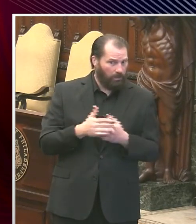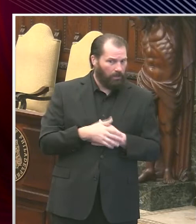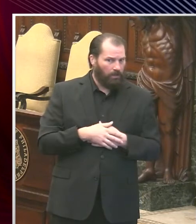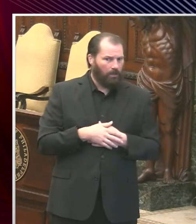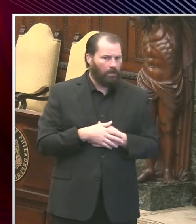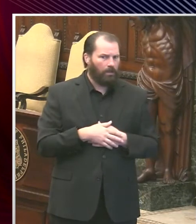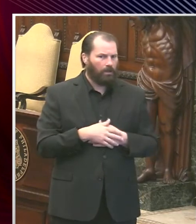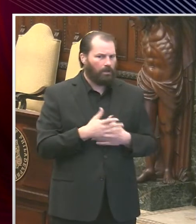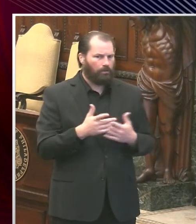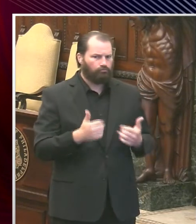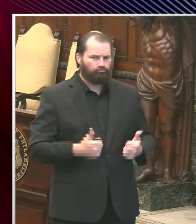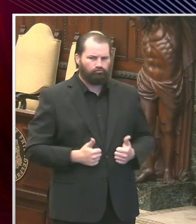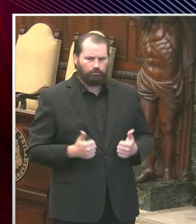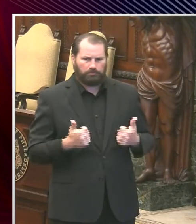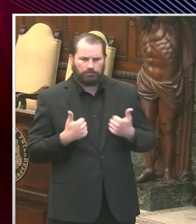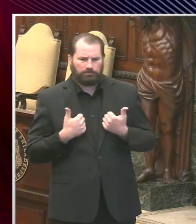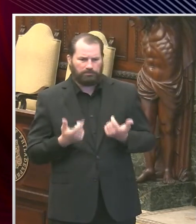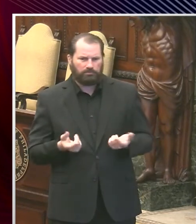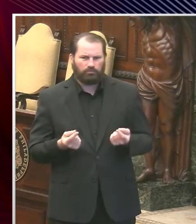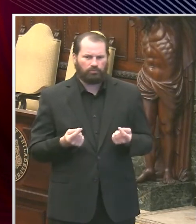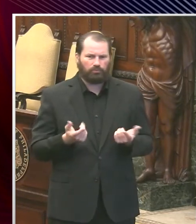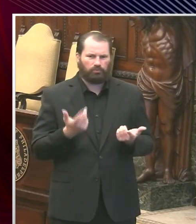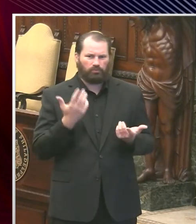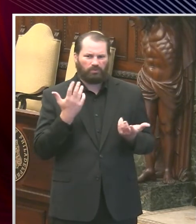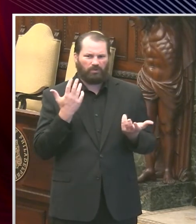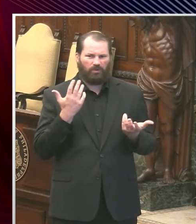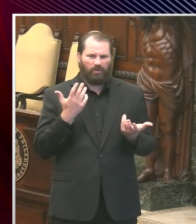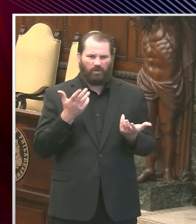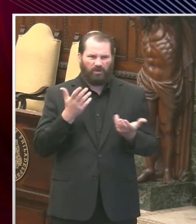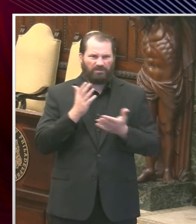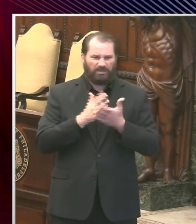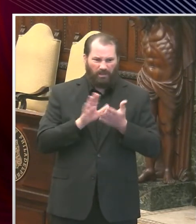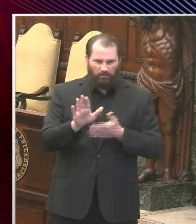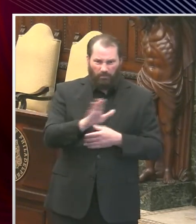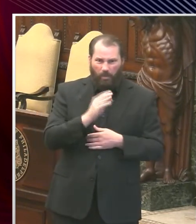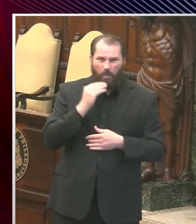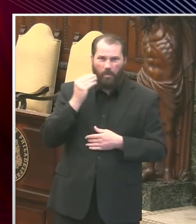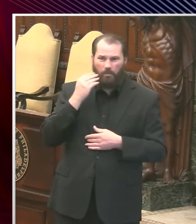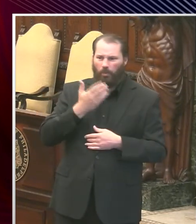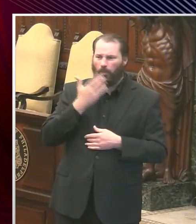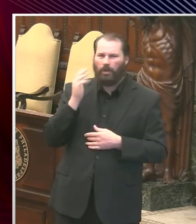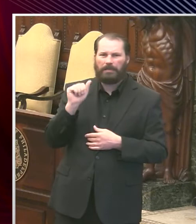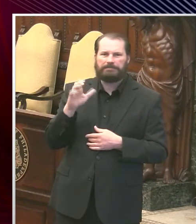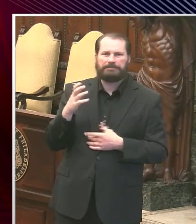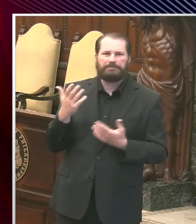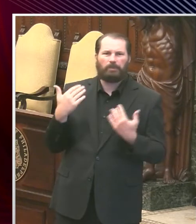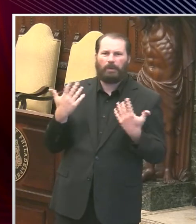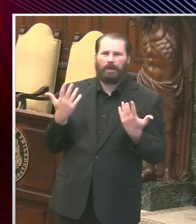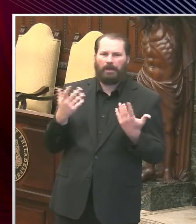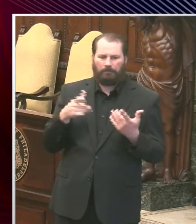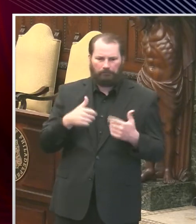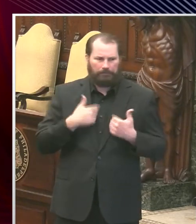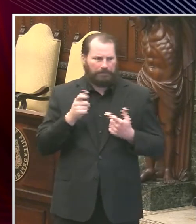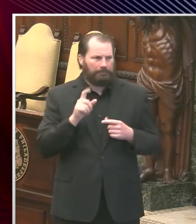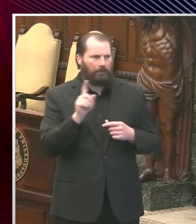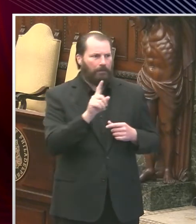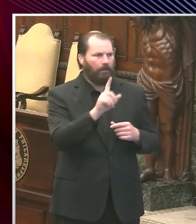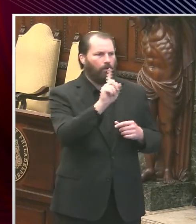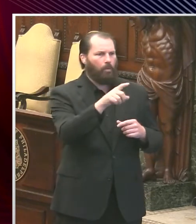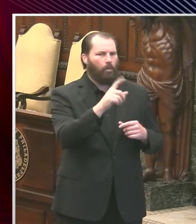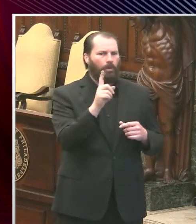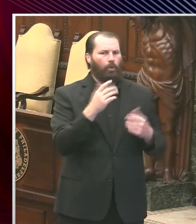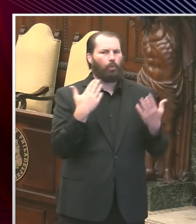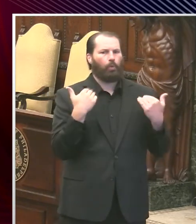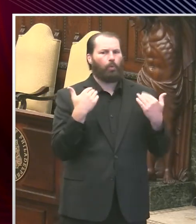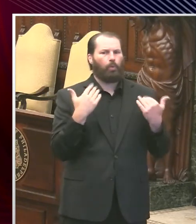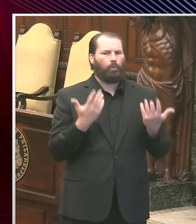to stay cool if they don't have access to AC and things like that? So we certainly are concerned